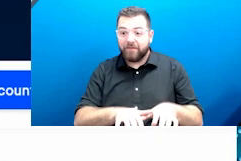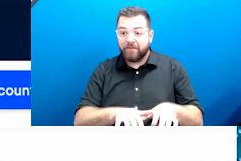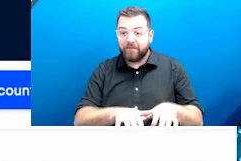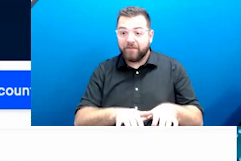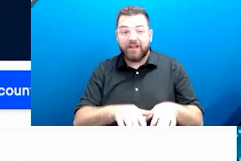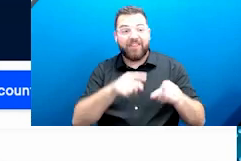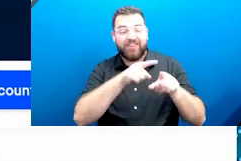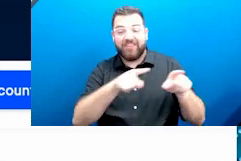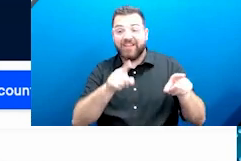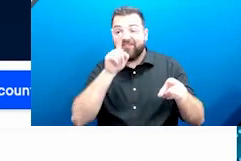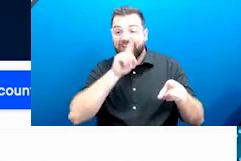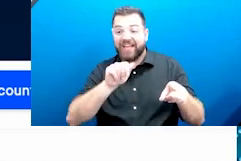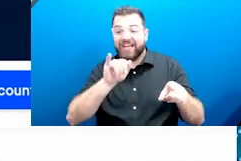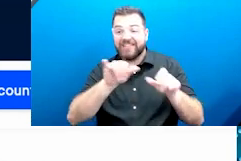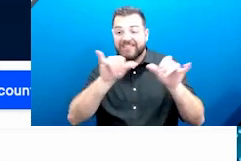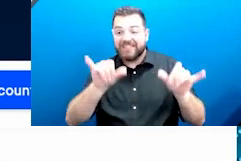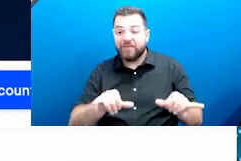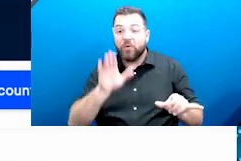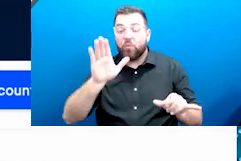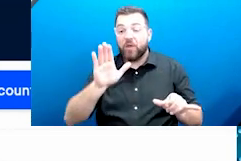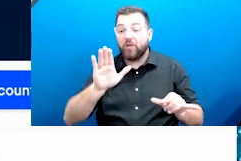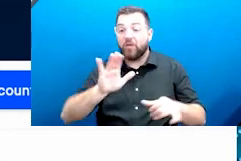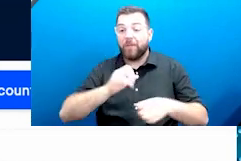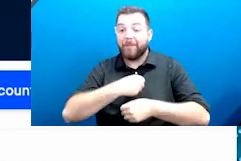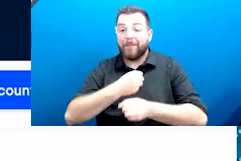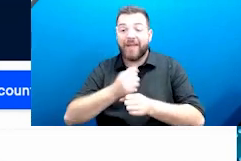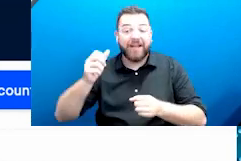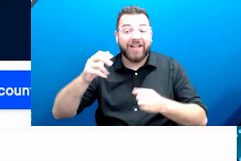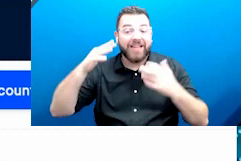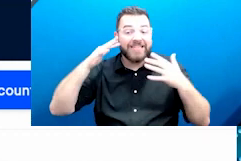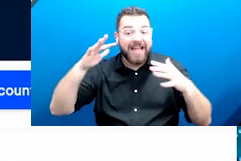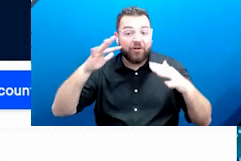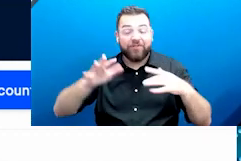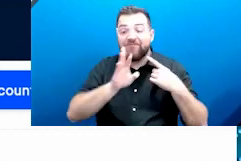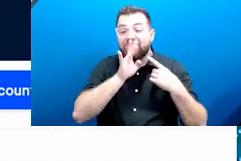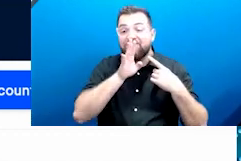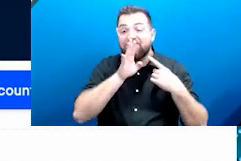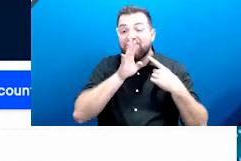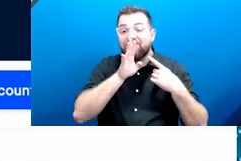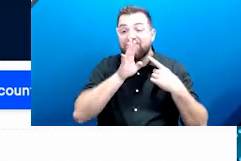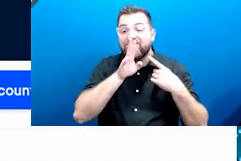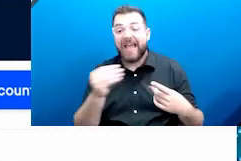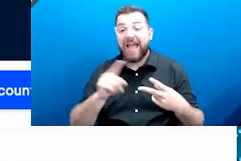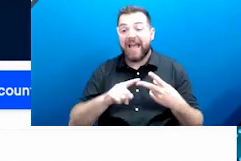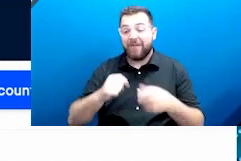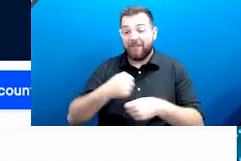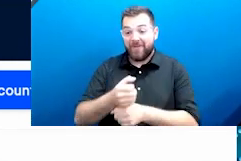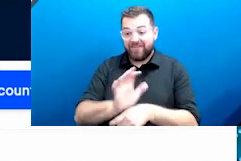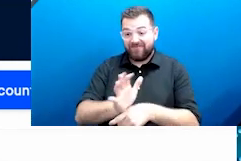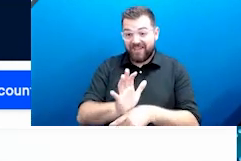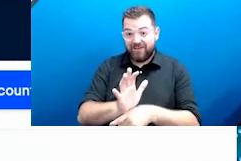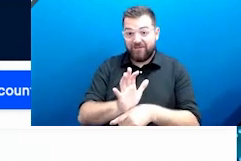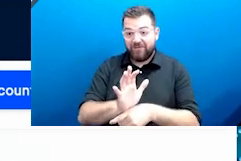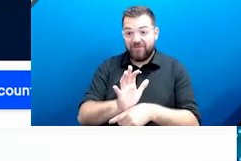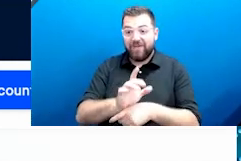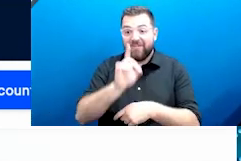AI systems will generate the audio and video and provide